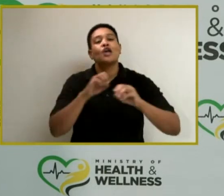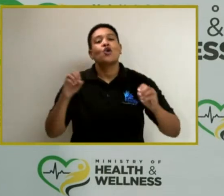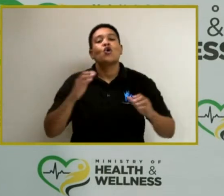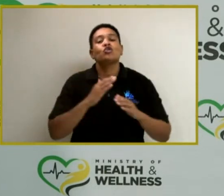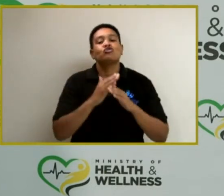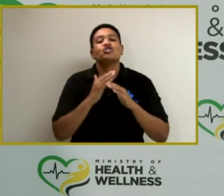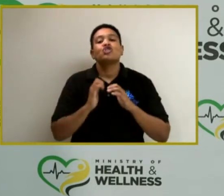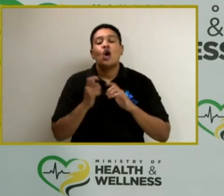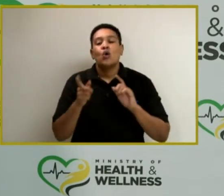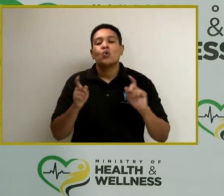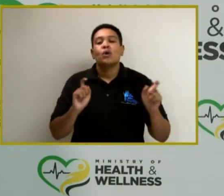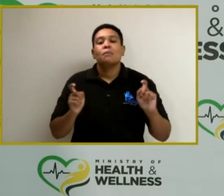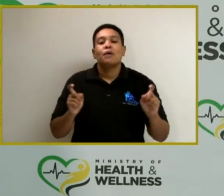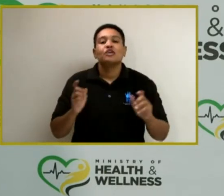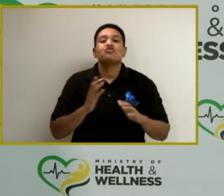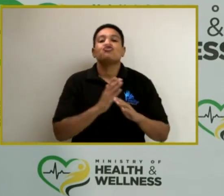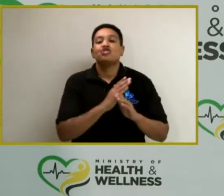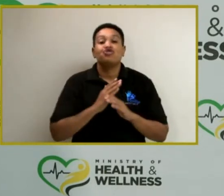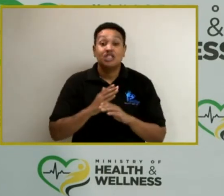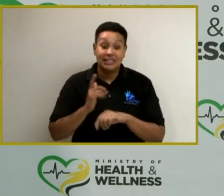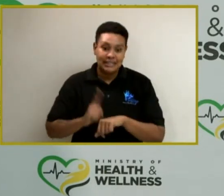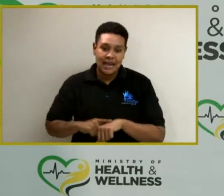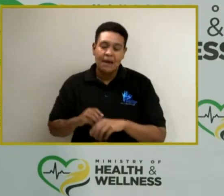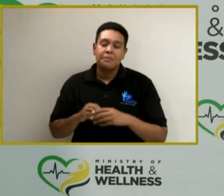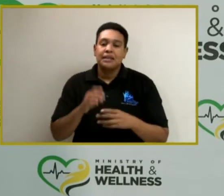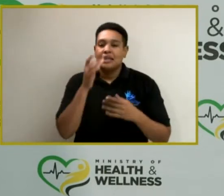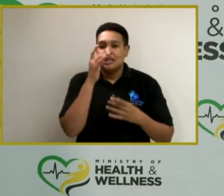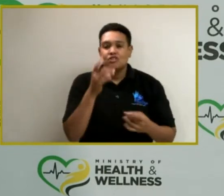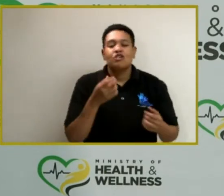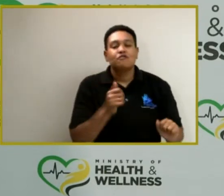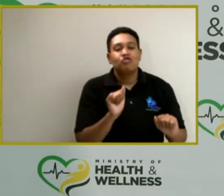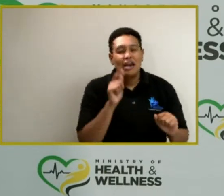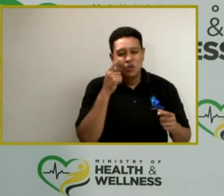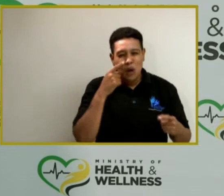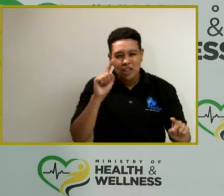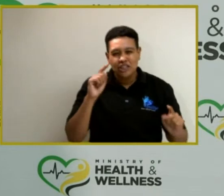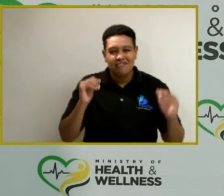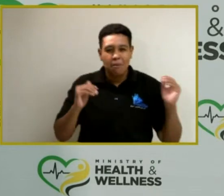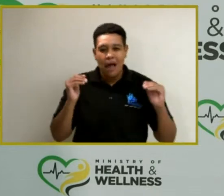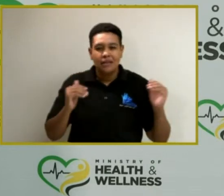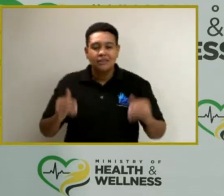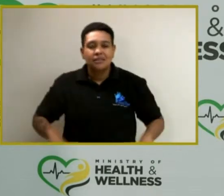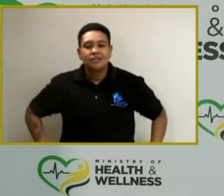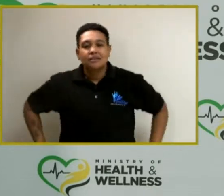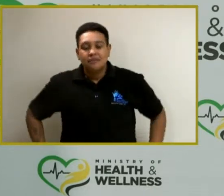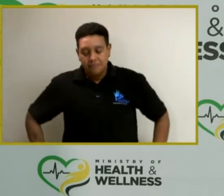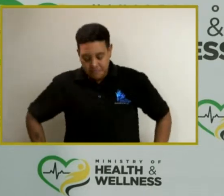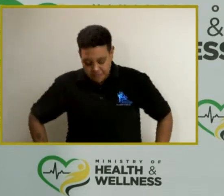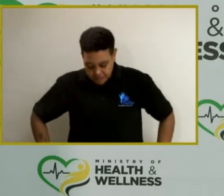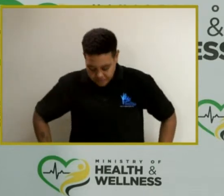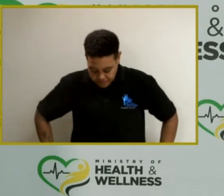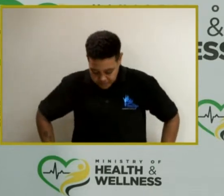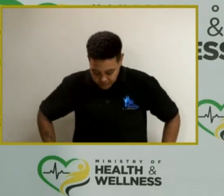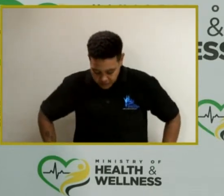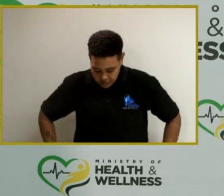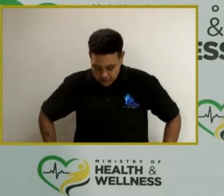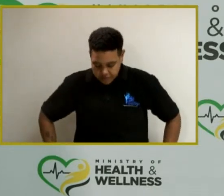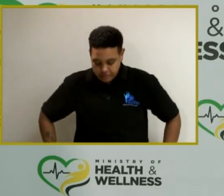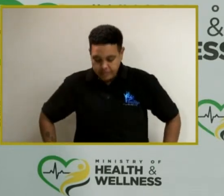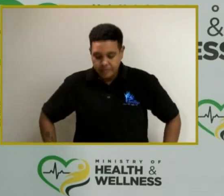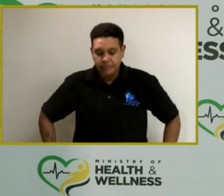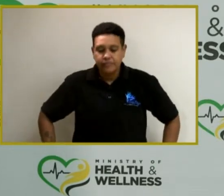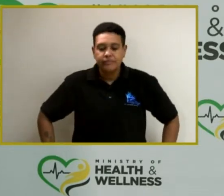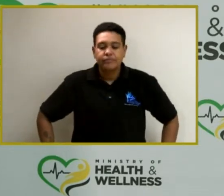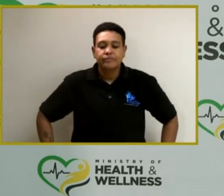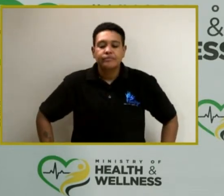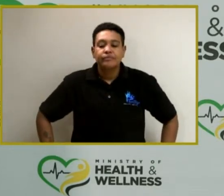you manage that restriction in the interest of trying to achieve that balance. So yes, if you totally stop movement,